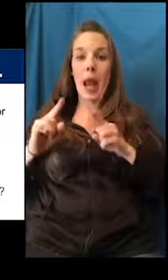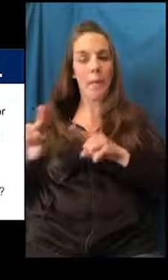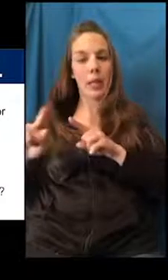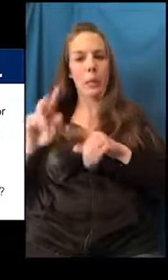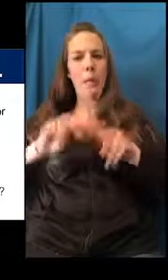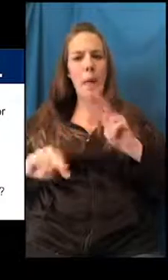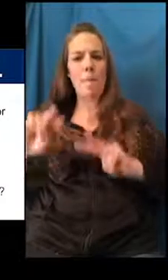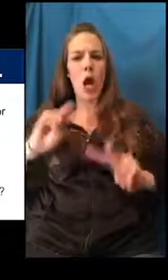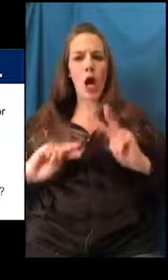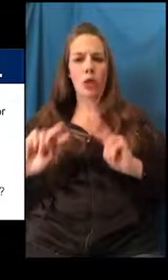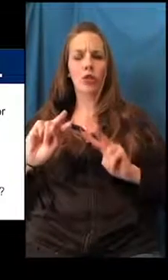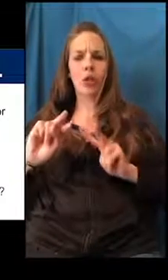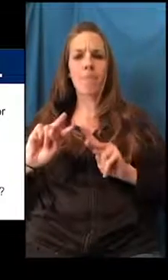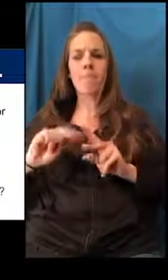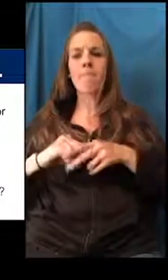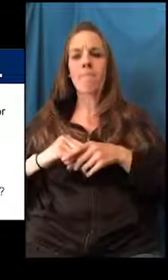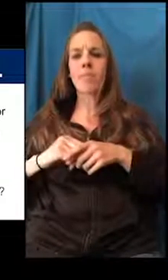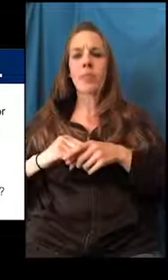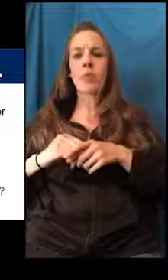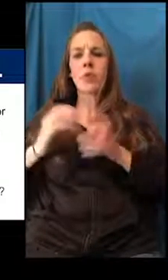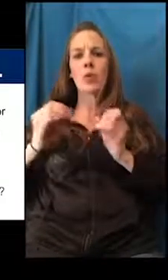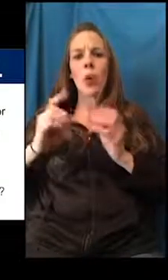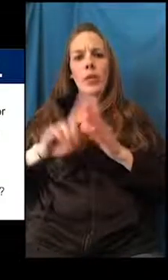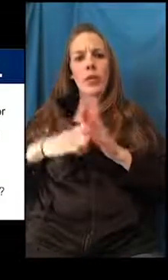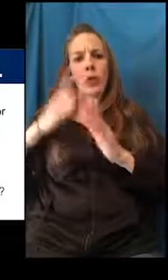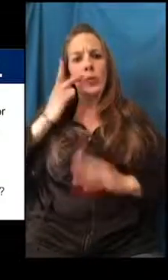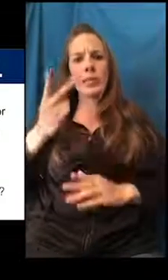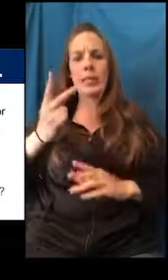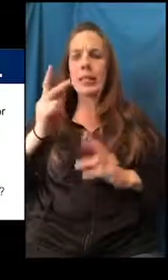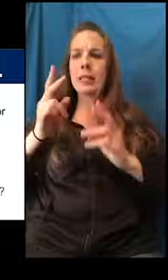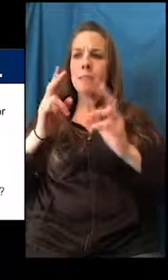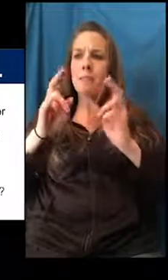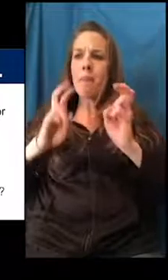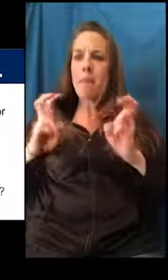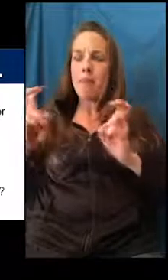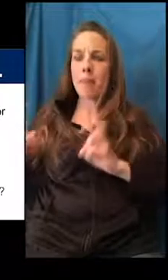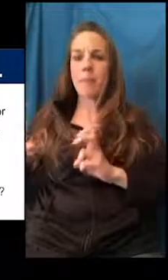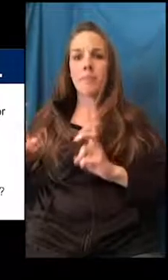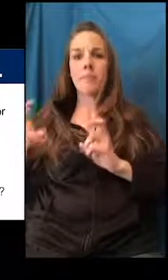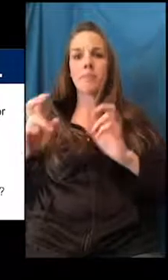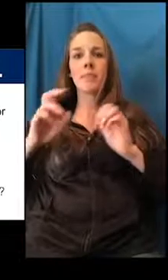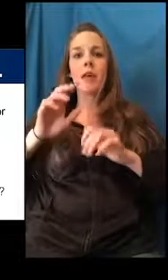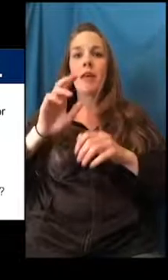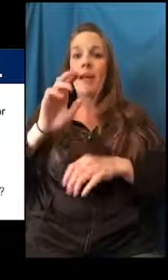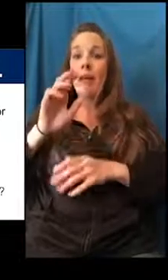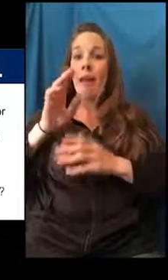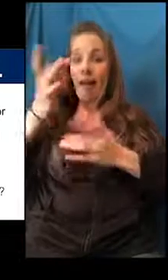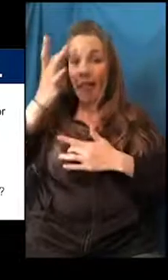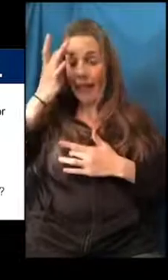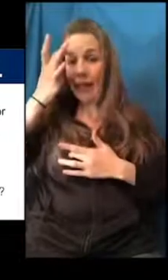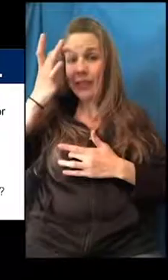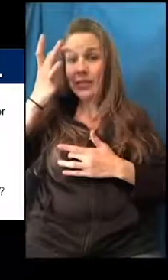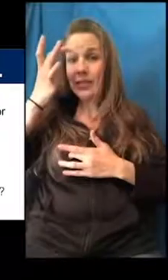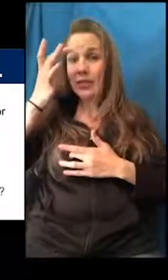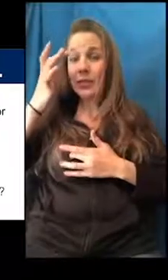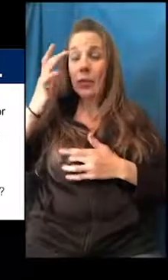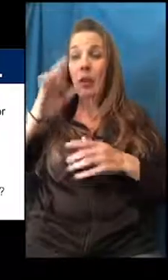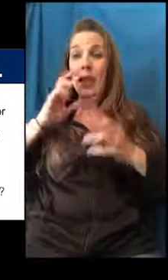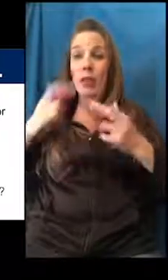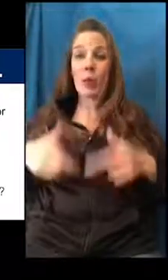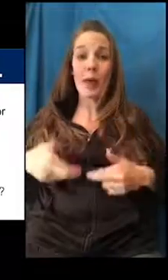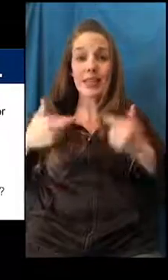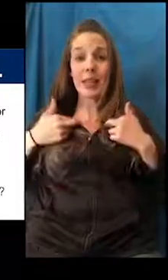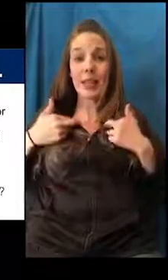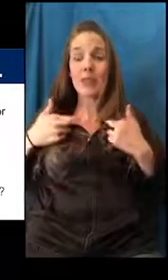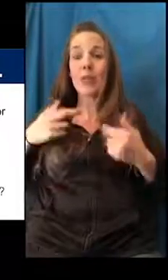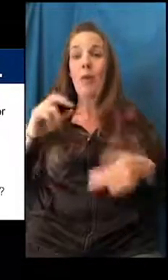community. And so when we start to see issues of illness either within the residents of the group homes or within